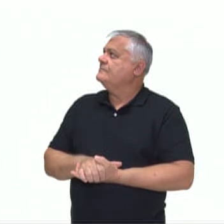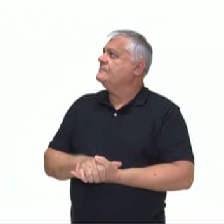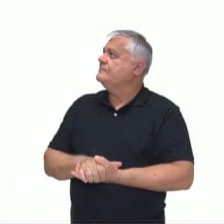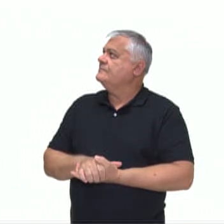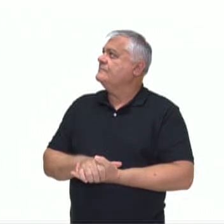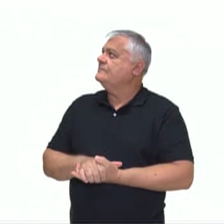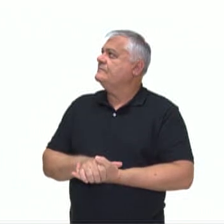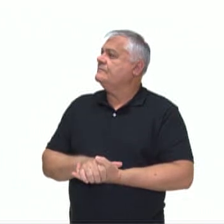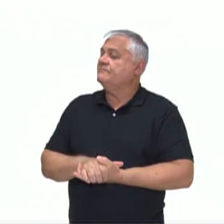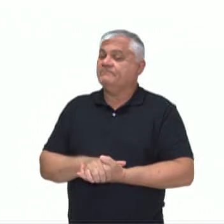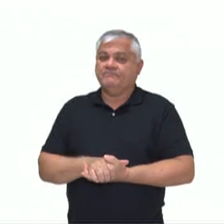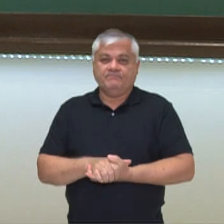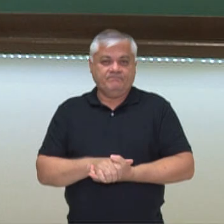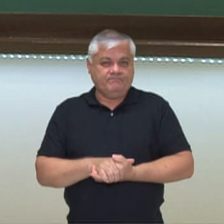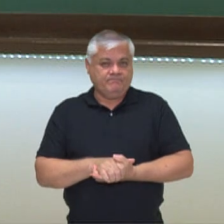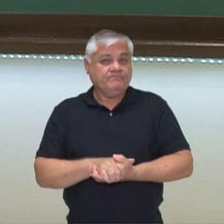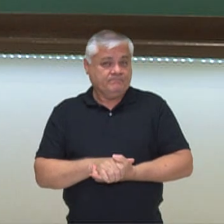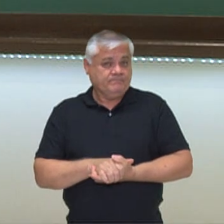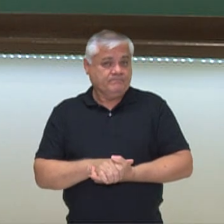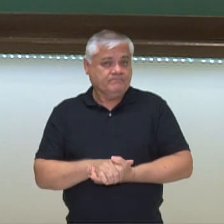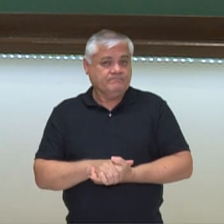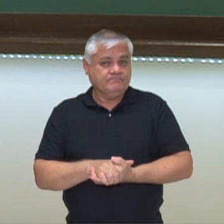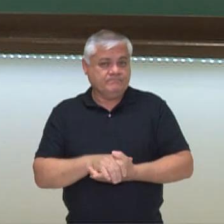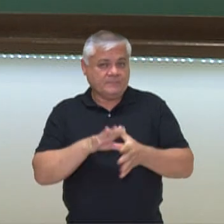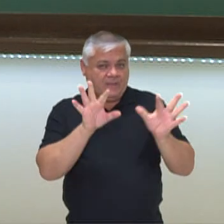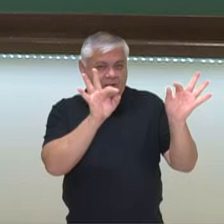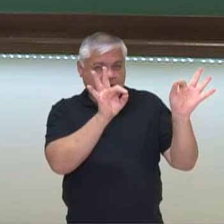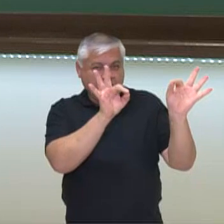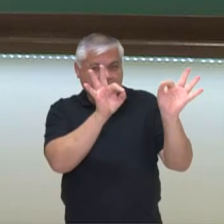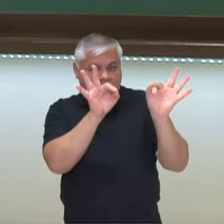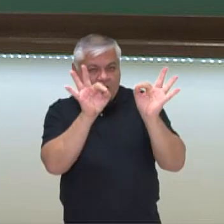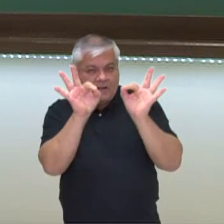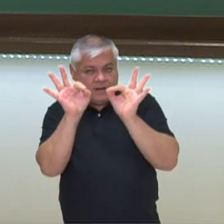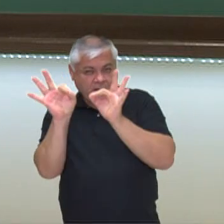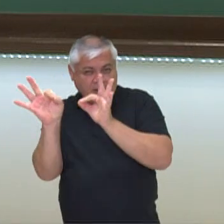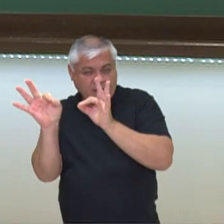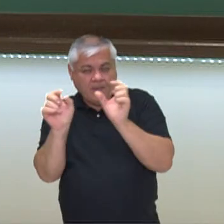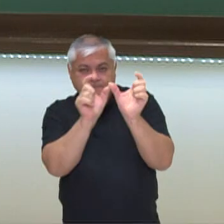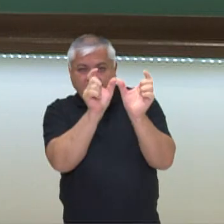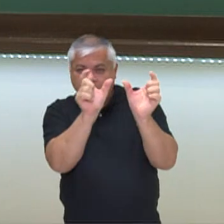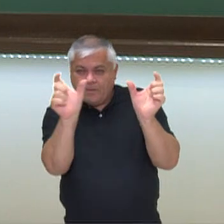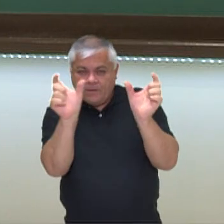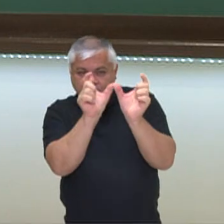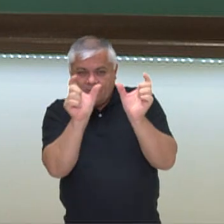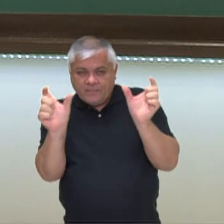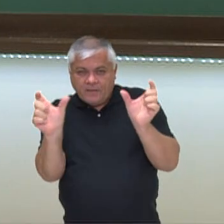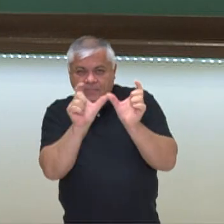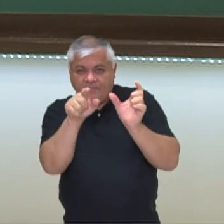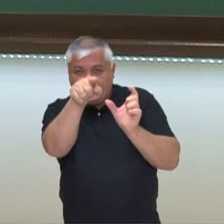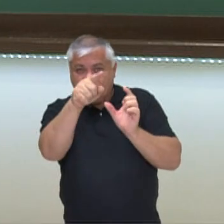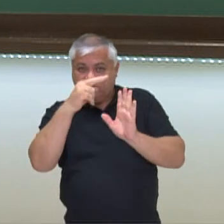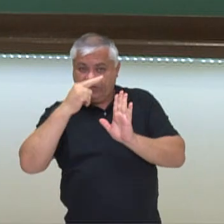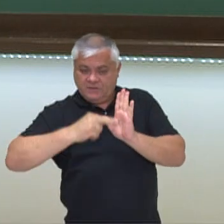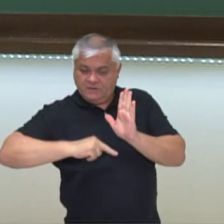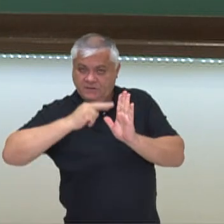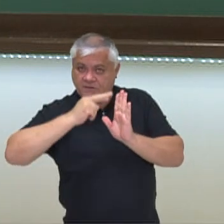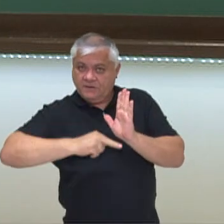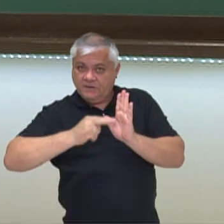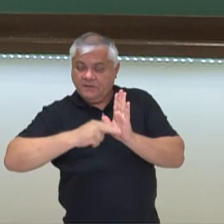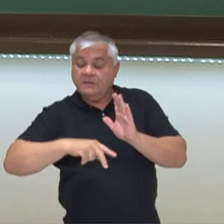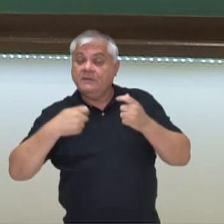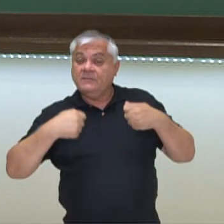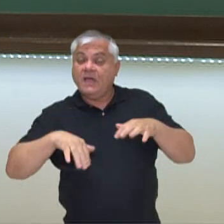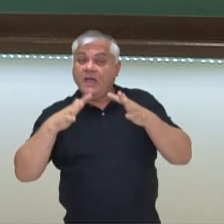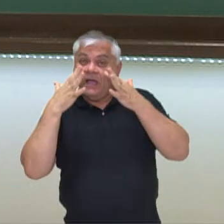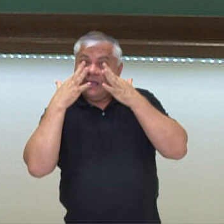years. Bom, talvez você não tenha entendido todas as palavras, mas quando você for ler um texto, preste